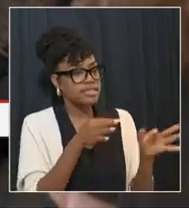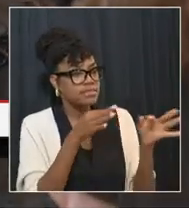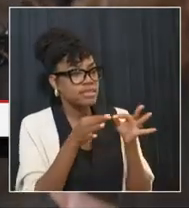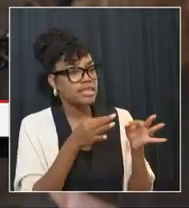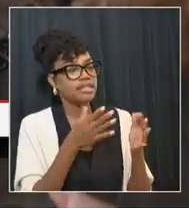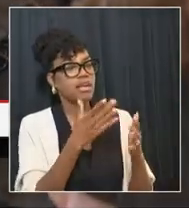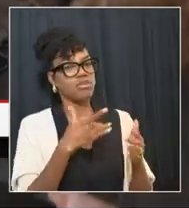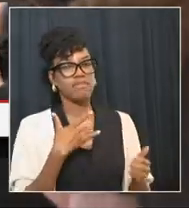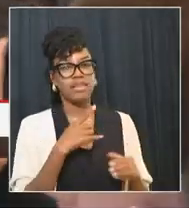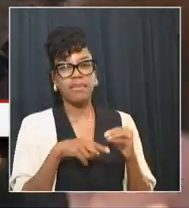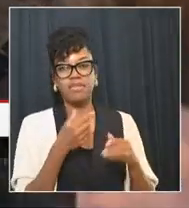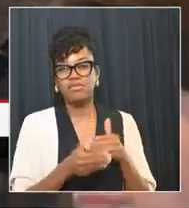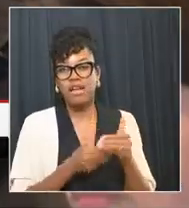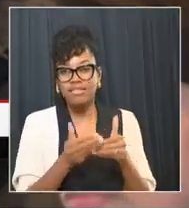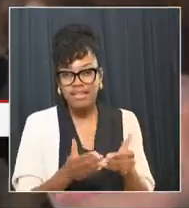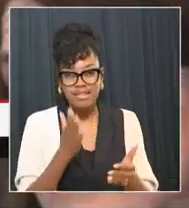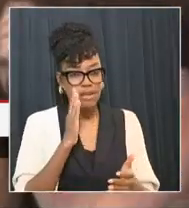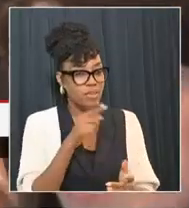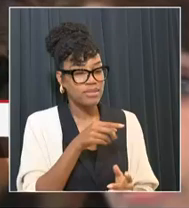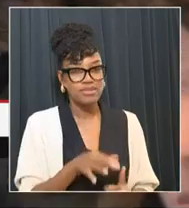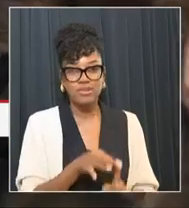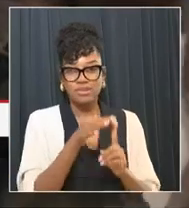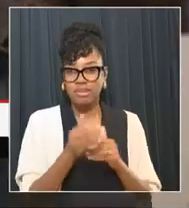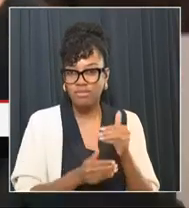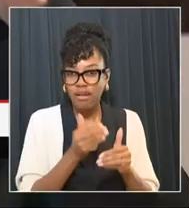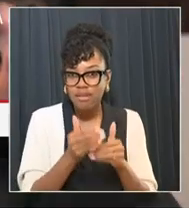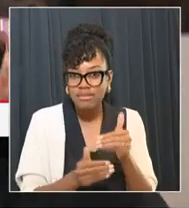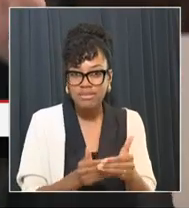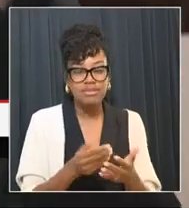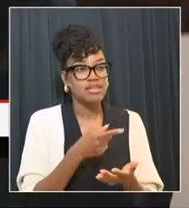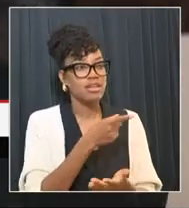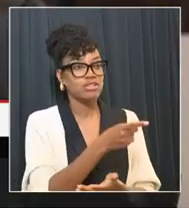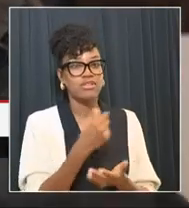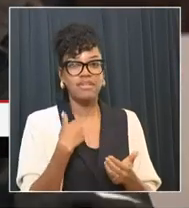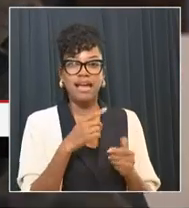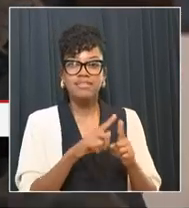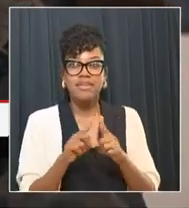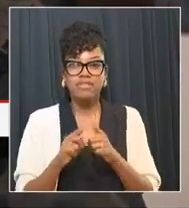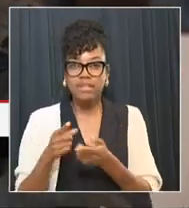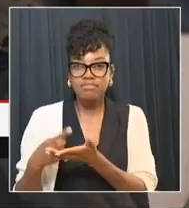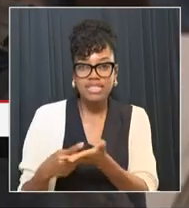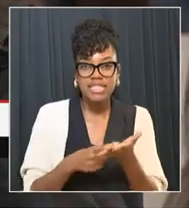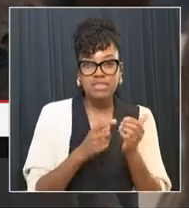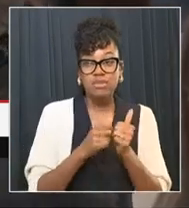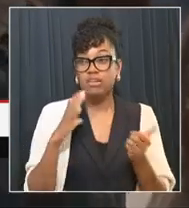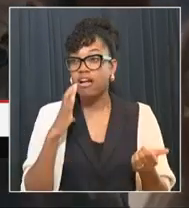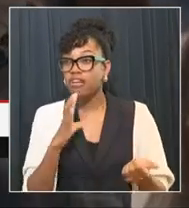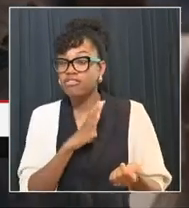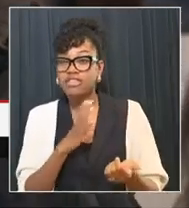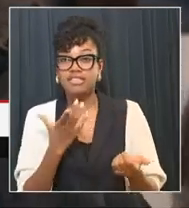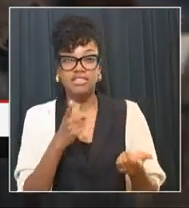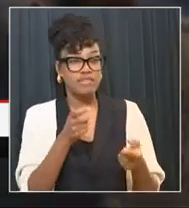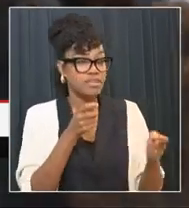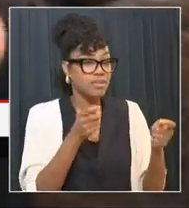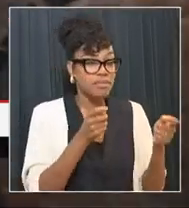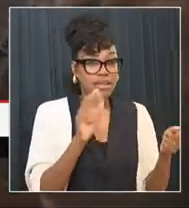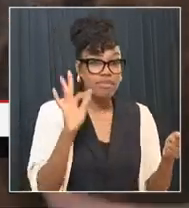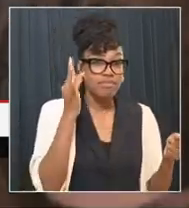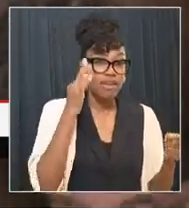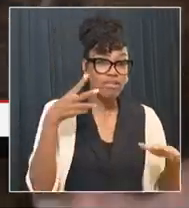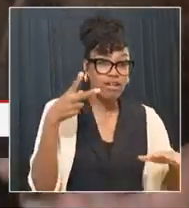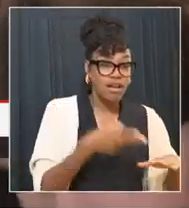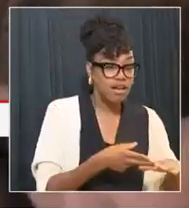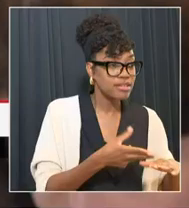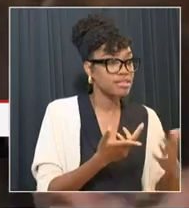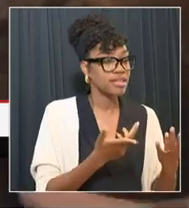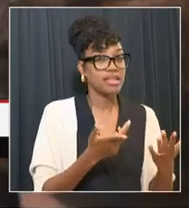process, and you've had to deal with a lot of different competing pressures from Congress to the federal job cuts to council saying we need the budget